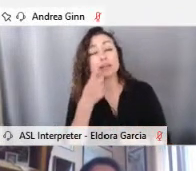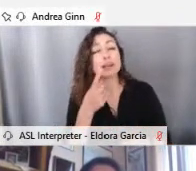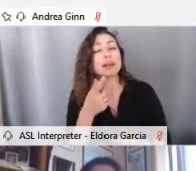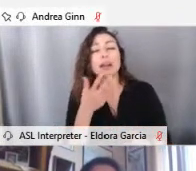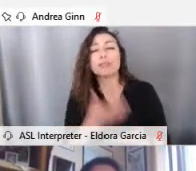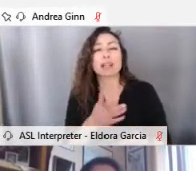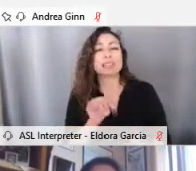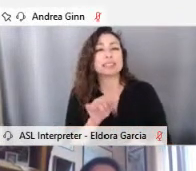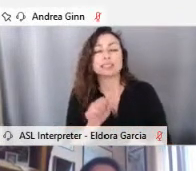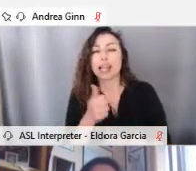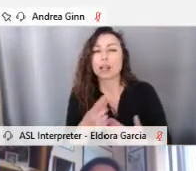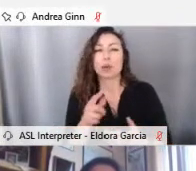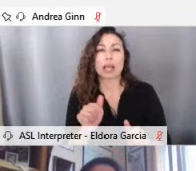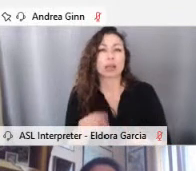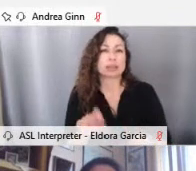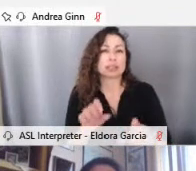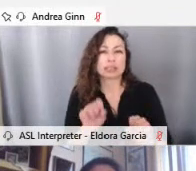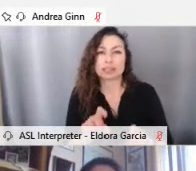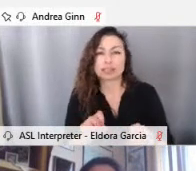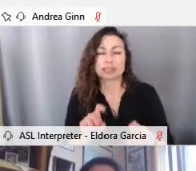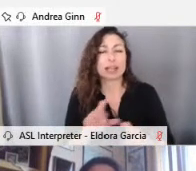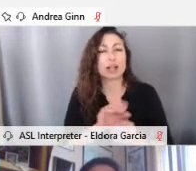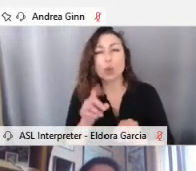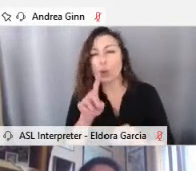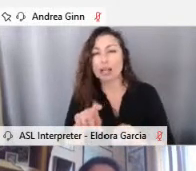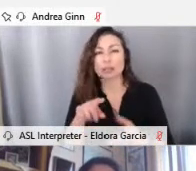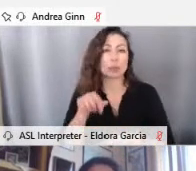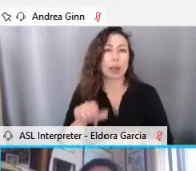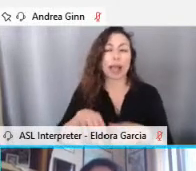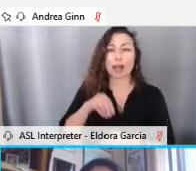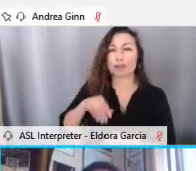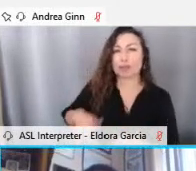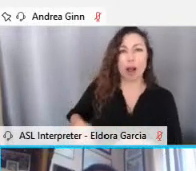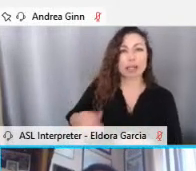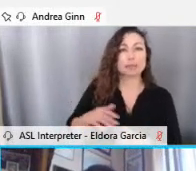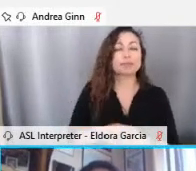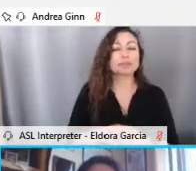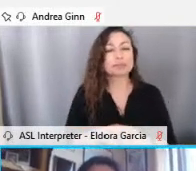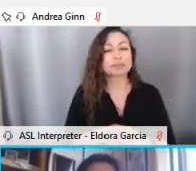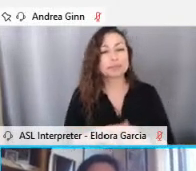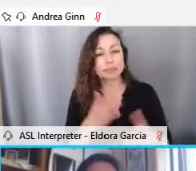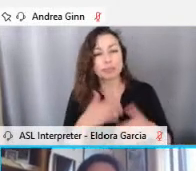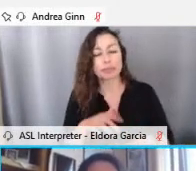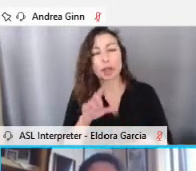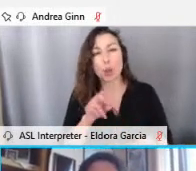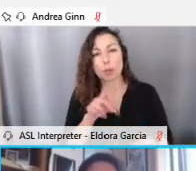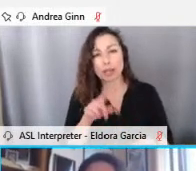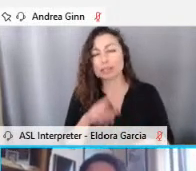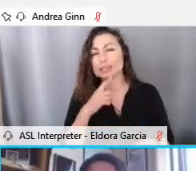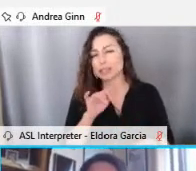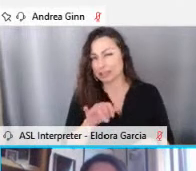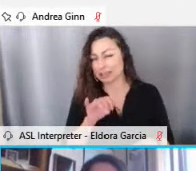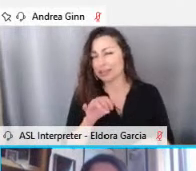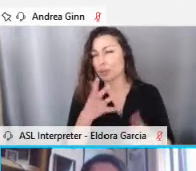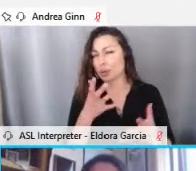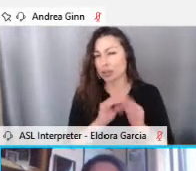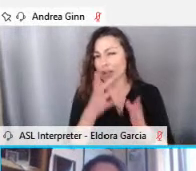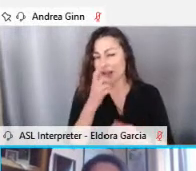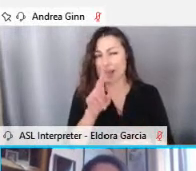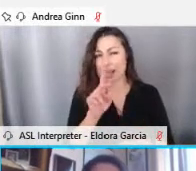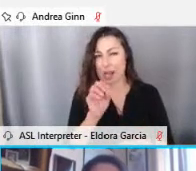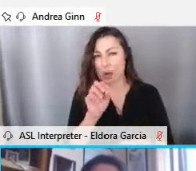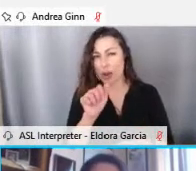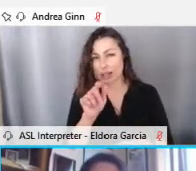go and get tested and no one has to pay out of pocket. Okay, and if just some clarification, because it was on KOAT